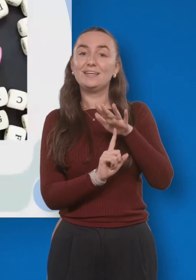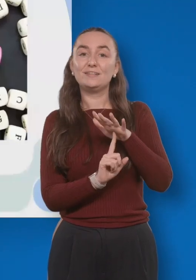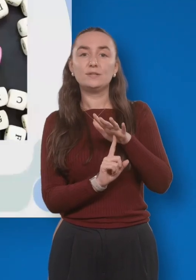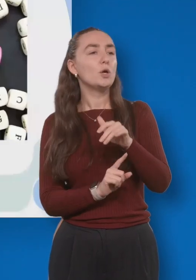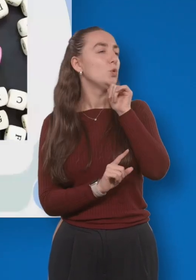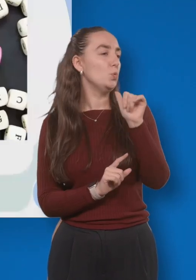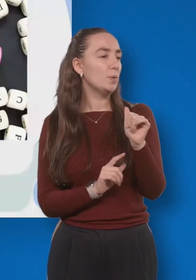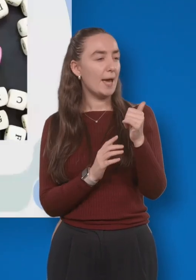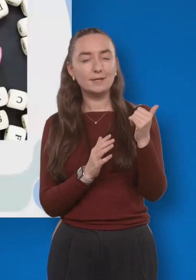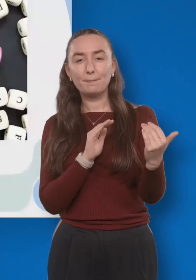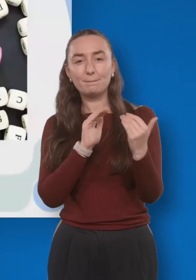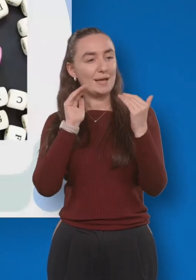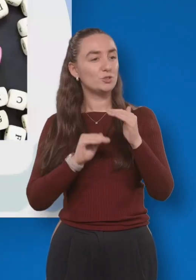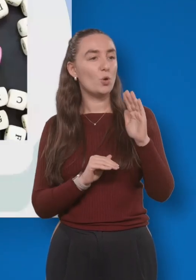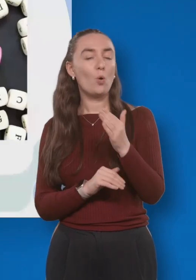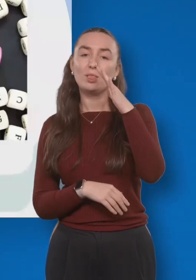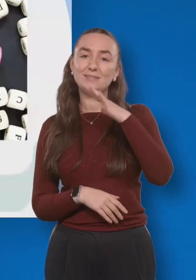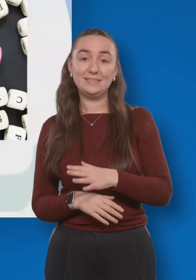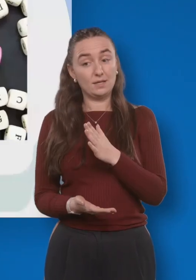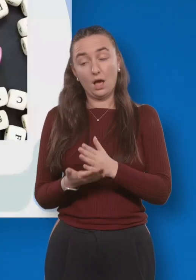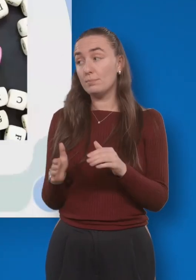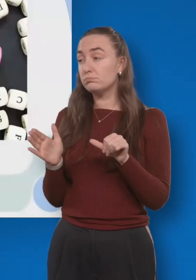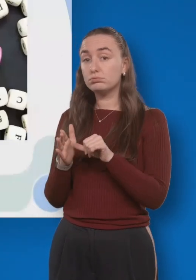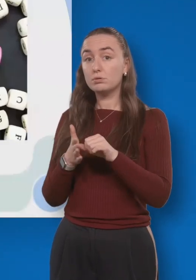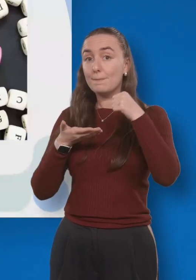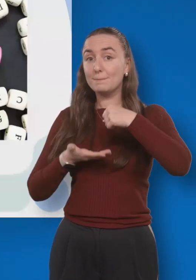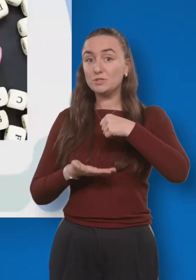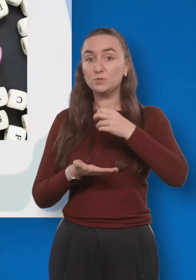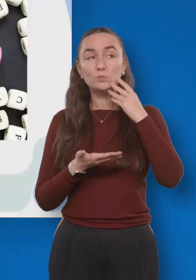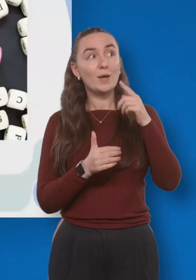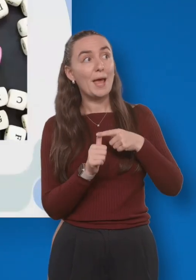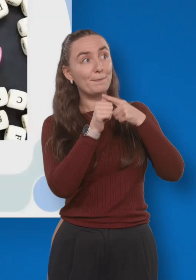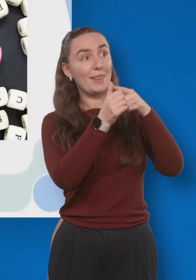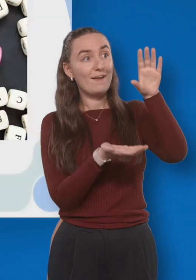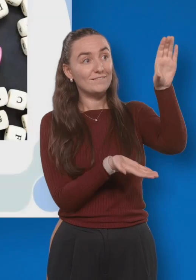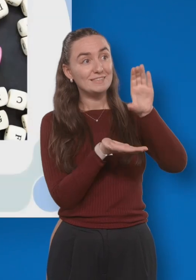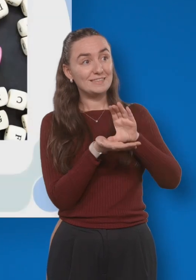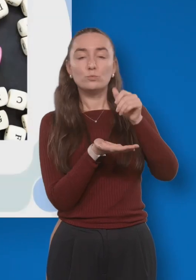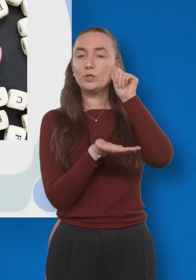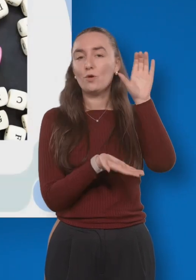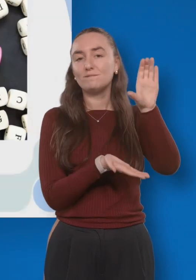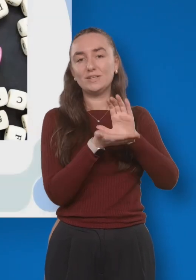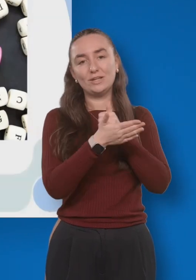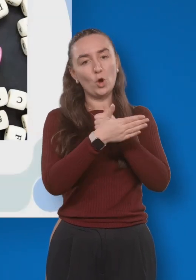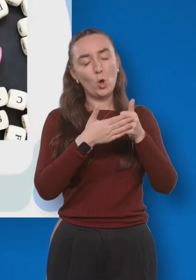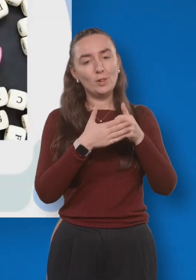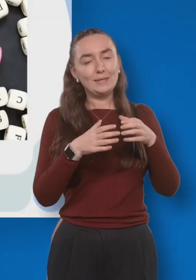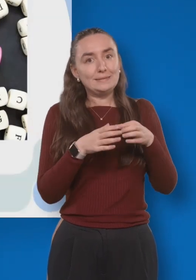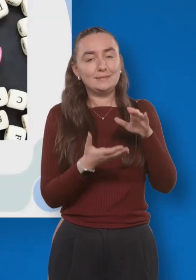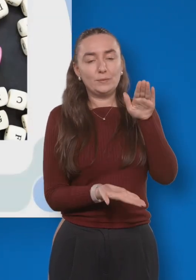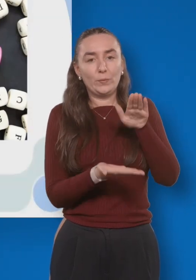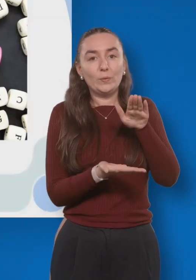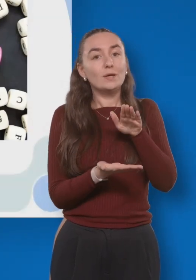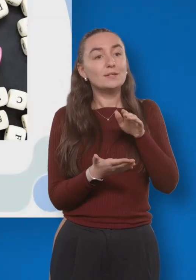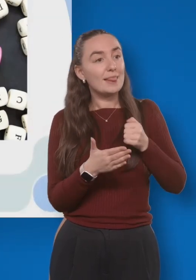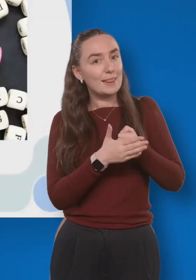can't accommodate for everybody, and it's really difficult to budget, especially if you're applying for funding. We all know funding is limited. And so as soon as you start